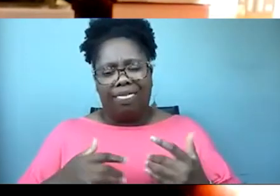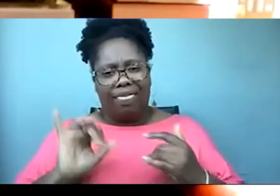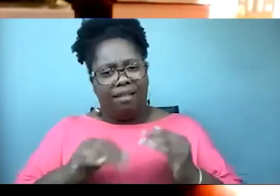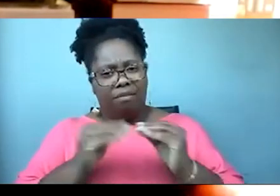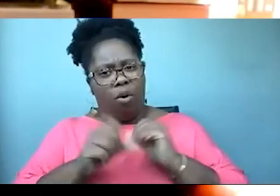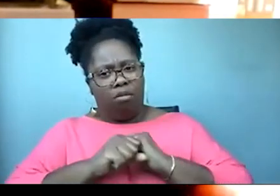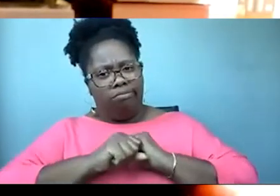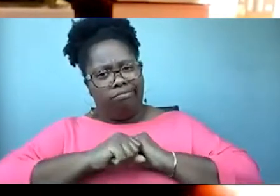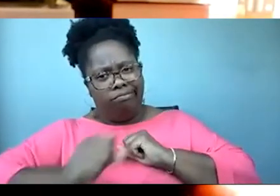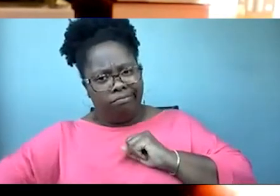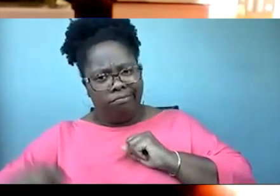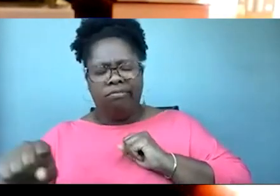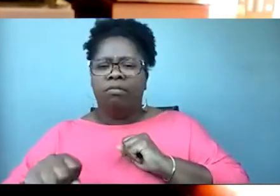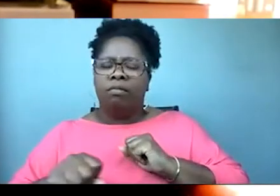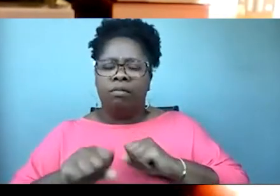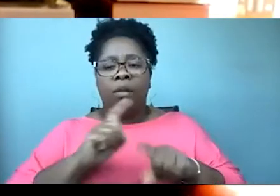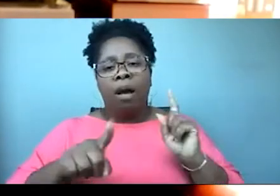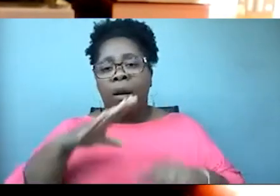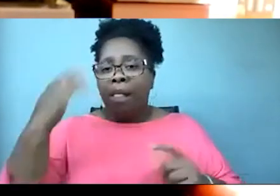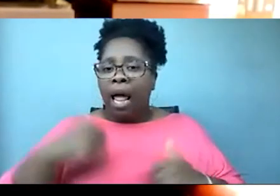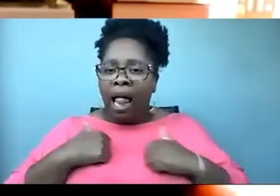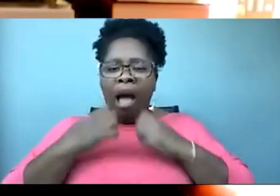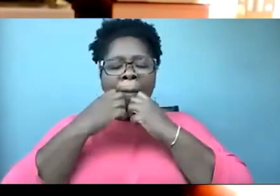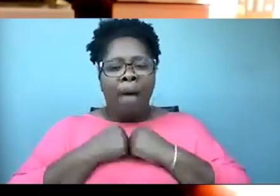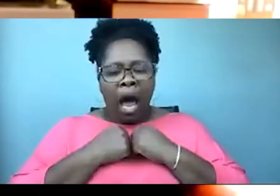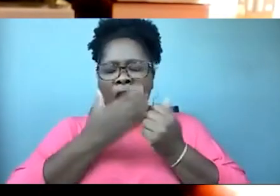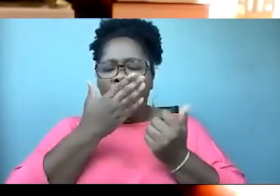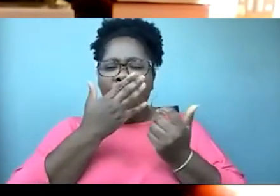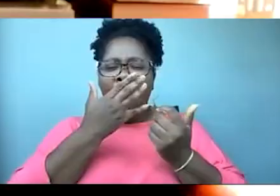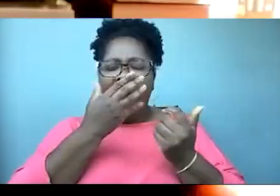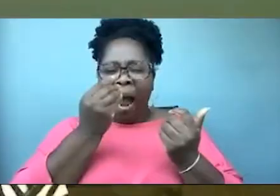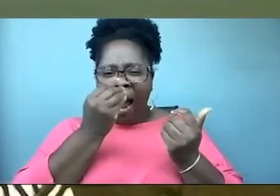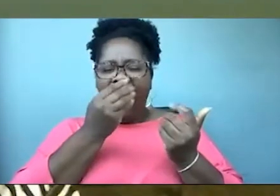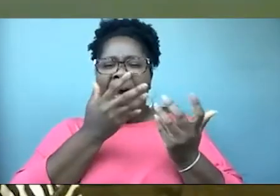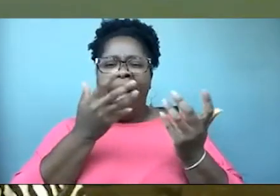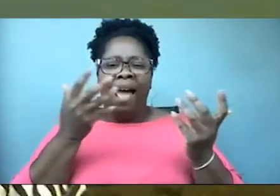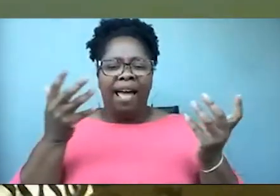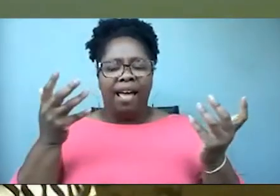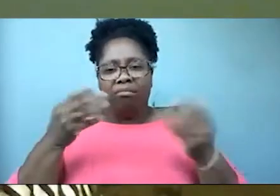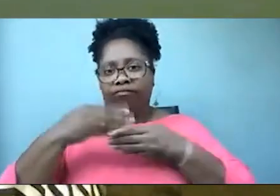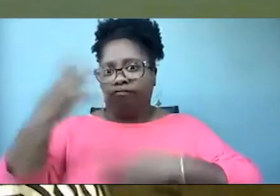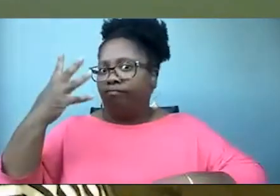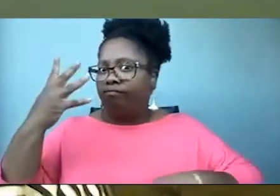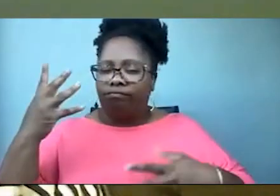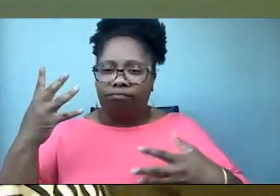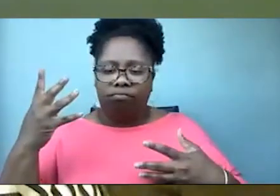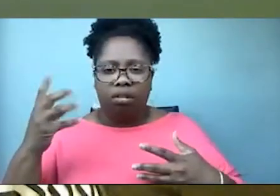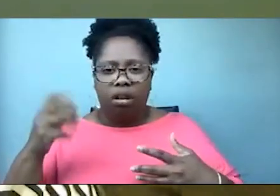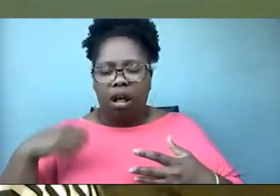whole host of terrible events we've had over the past year, George Floyd's death and